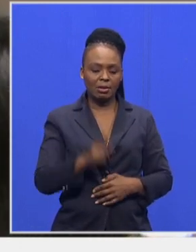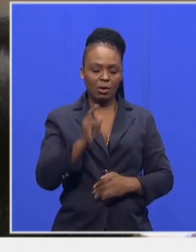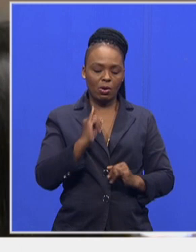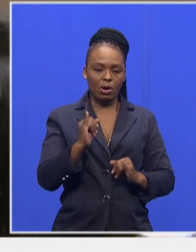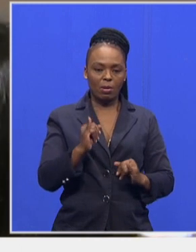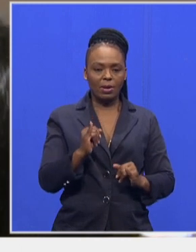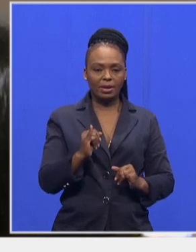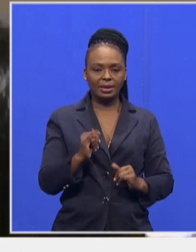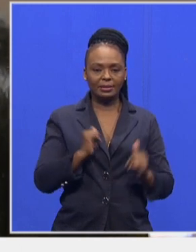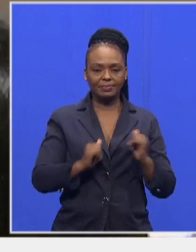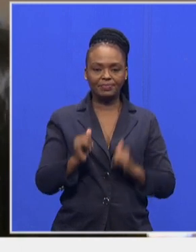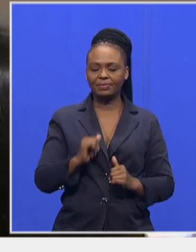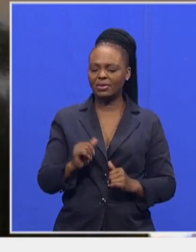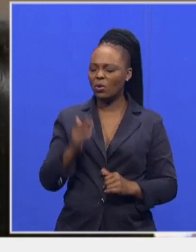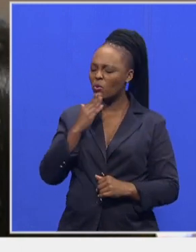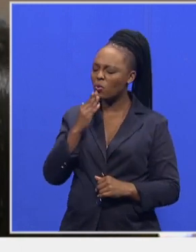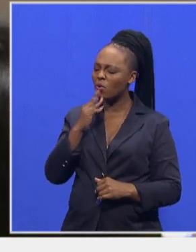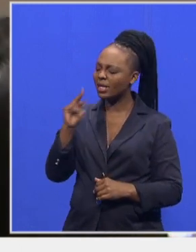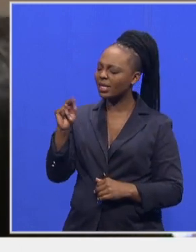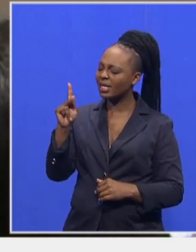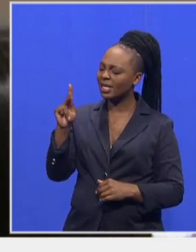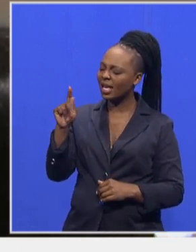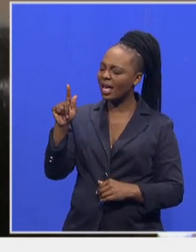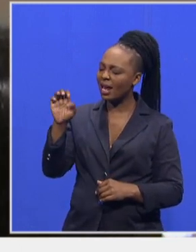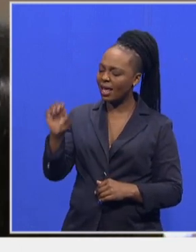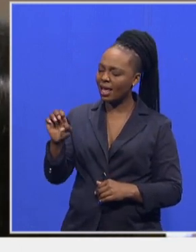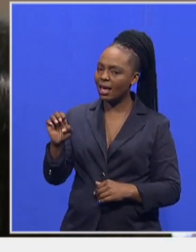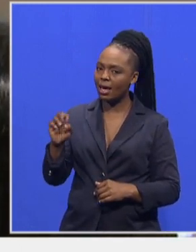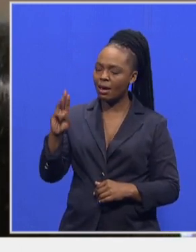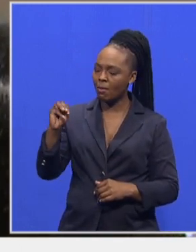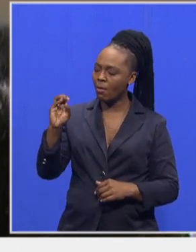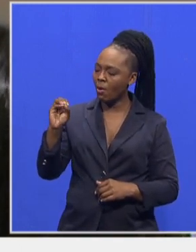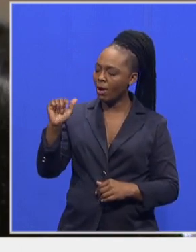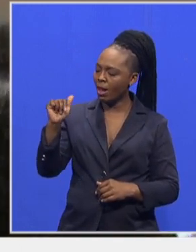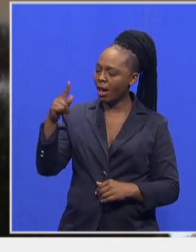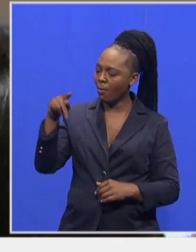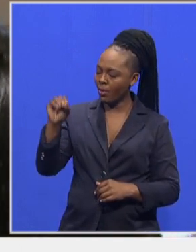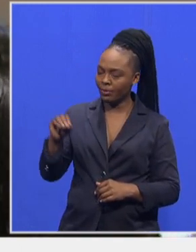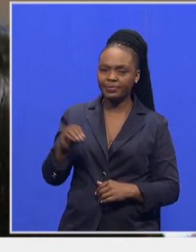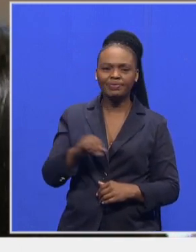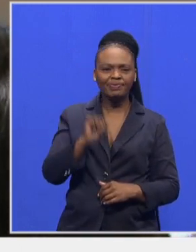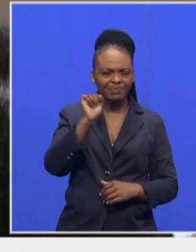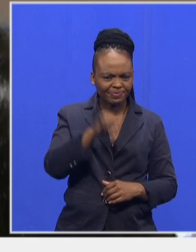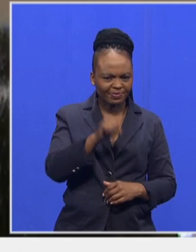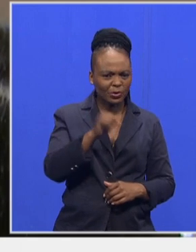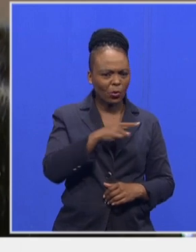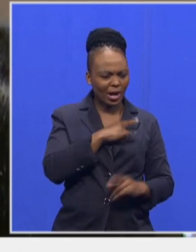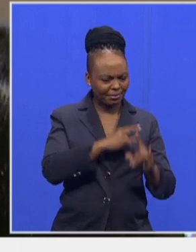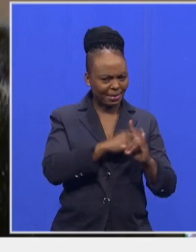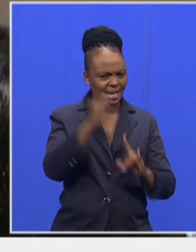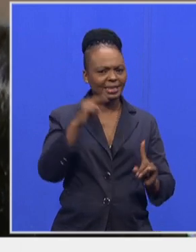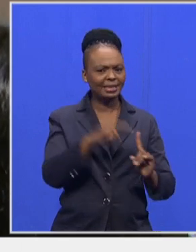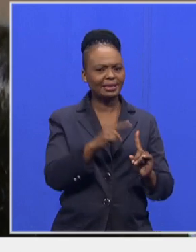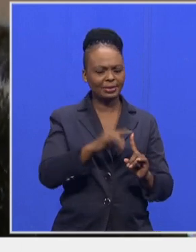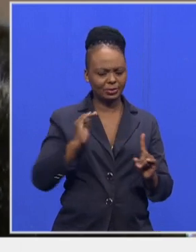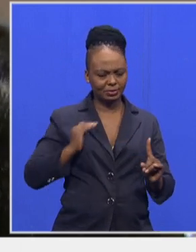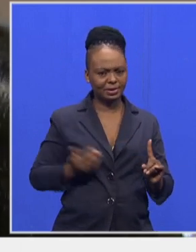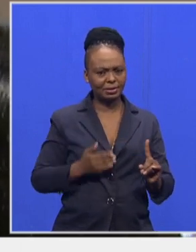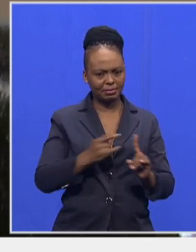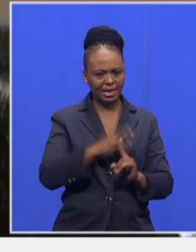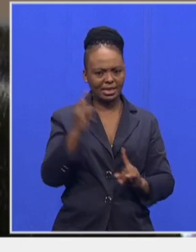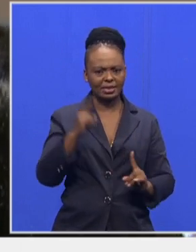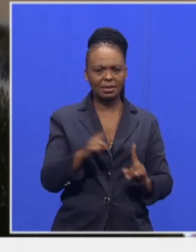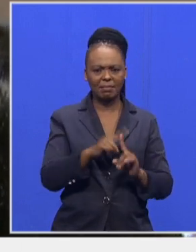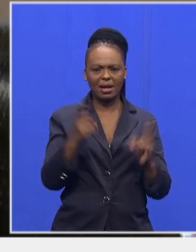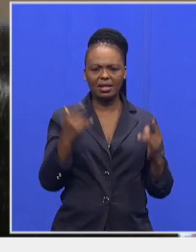Nkelemla. Nkelemla, yes, you are correct. Because unfortunately, she passed the lie detection test and they were disappointed. So now